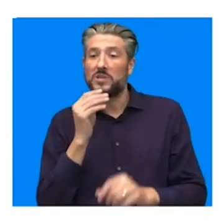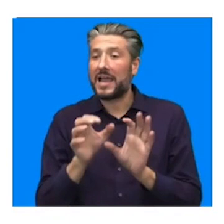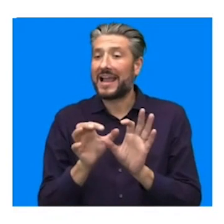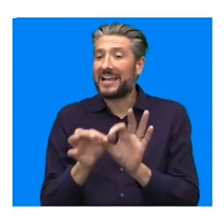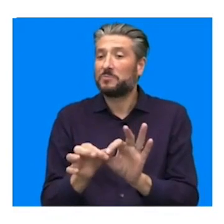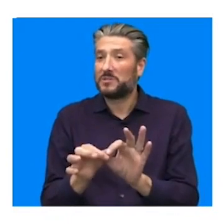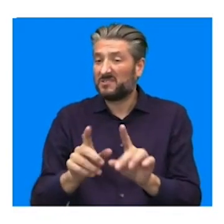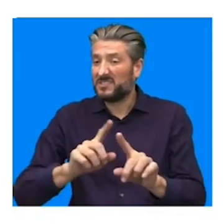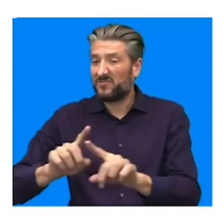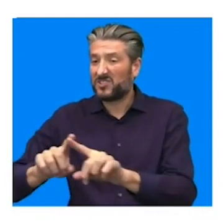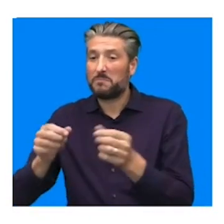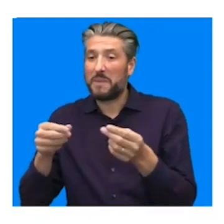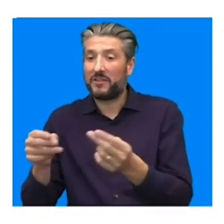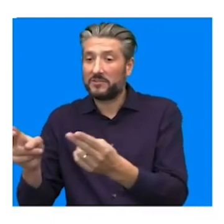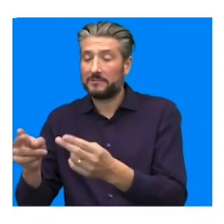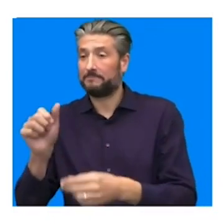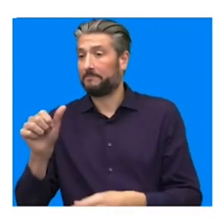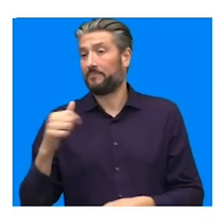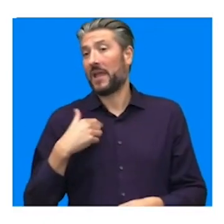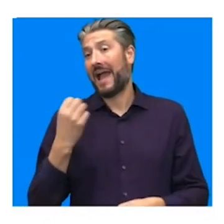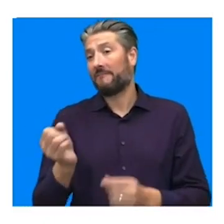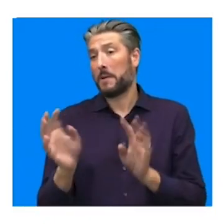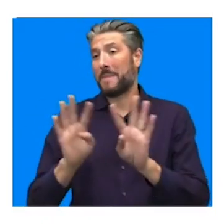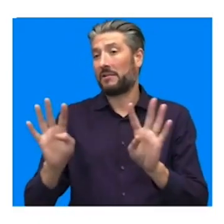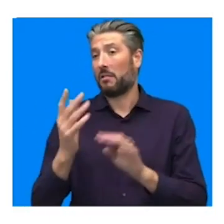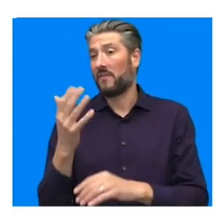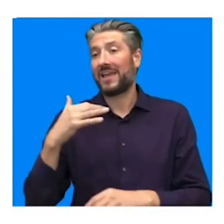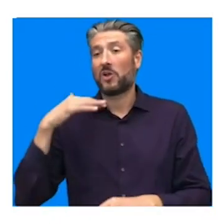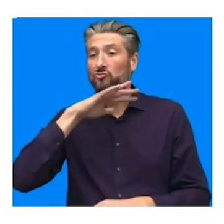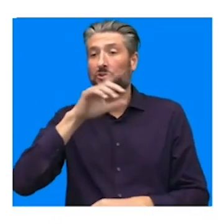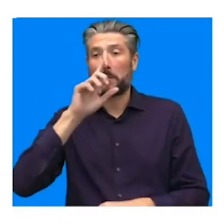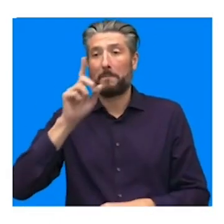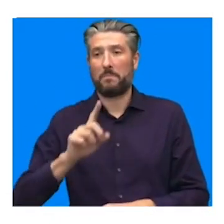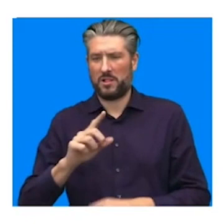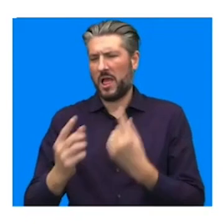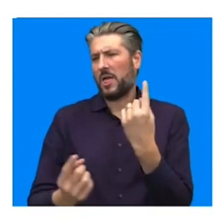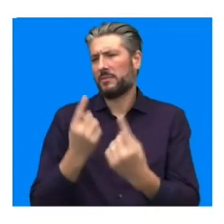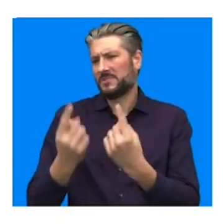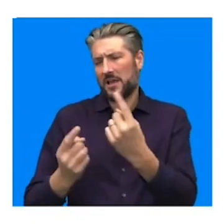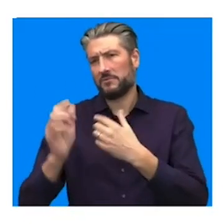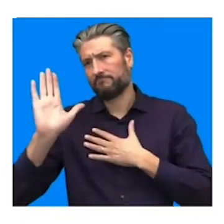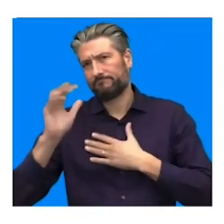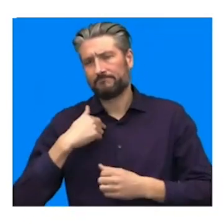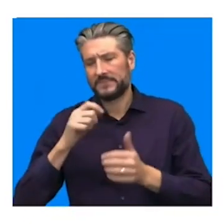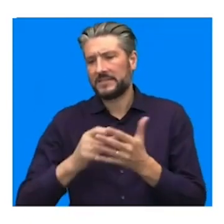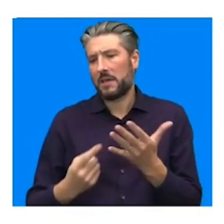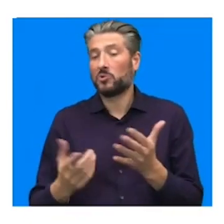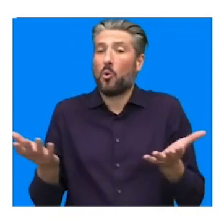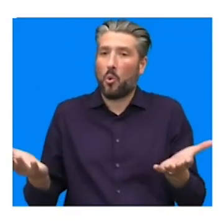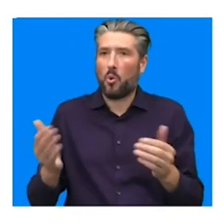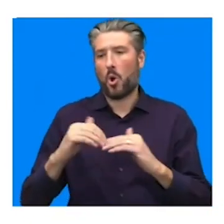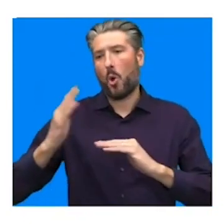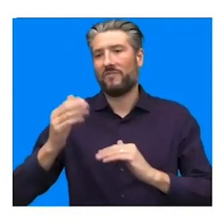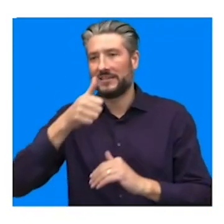of just over 500 people who either all identify as disabled and or over 65. And for a